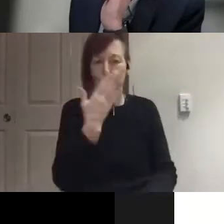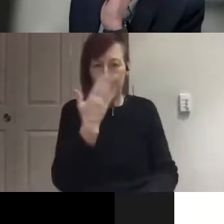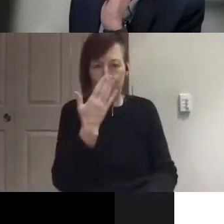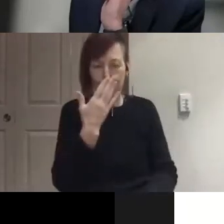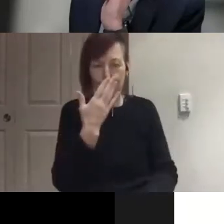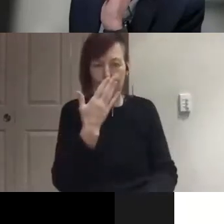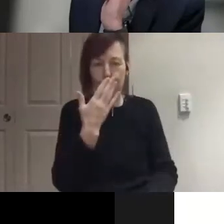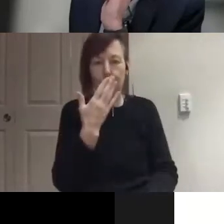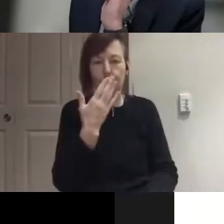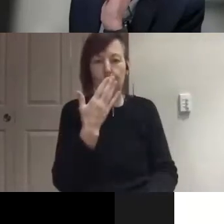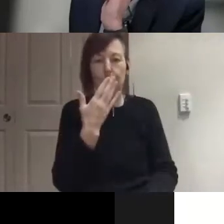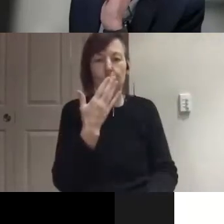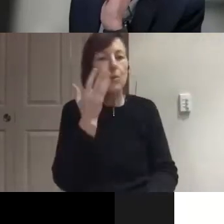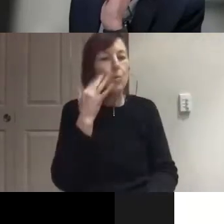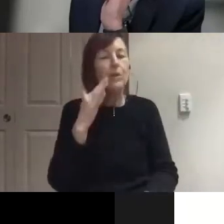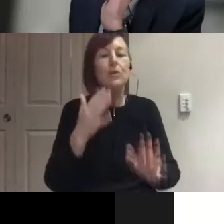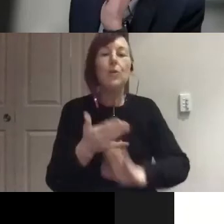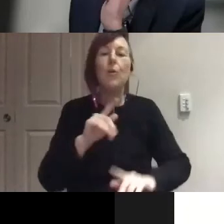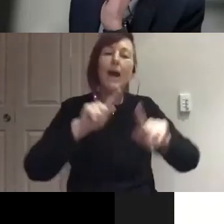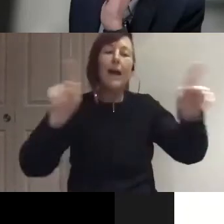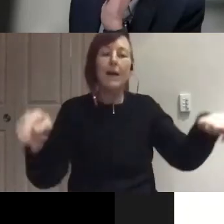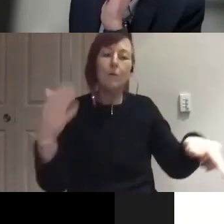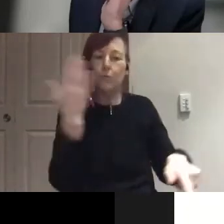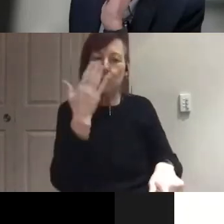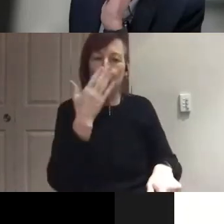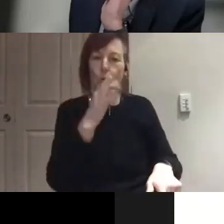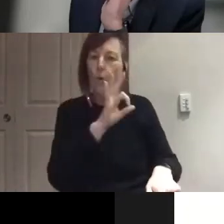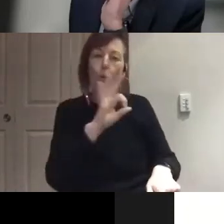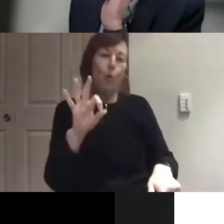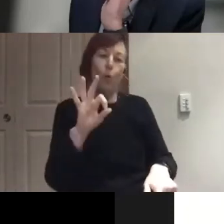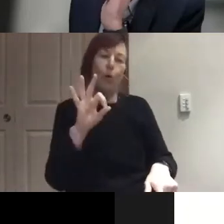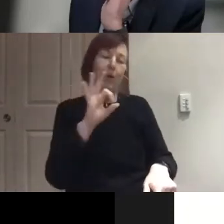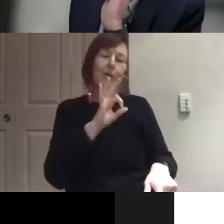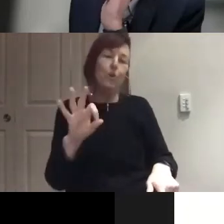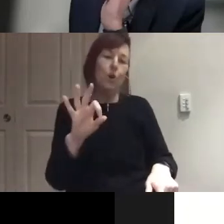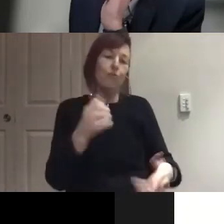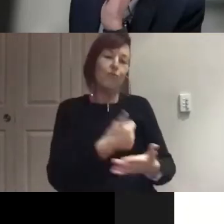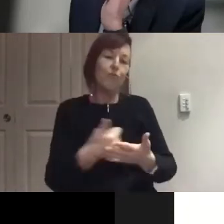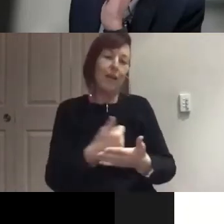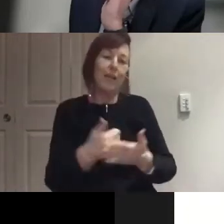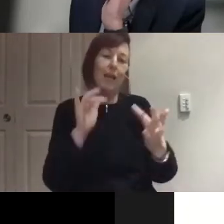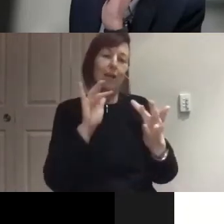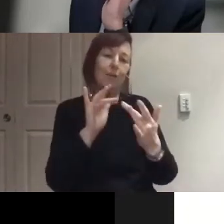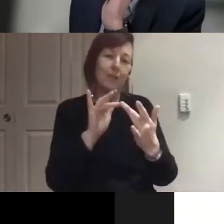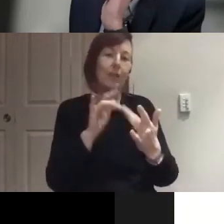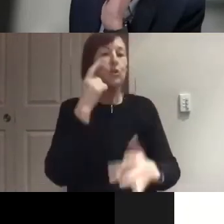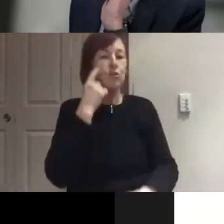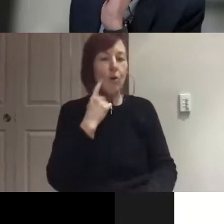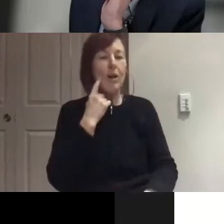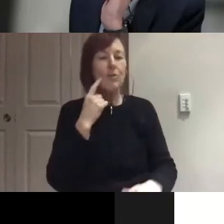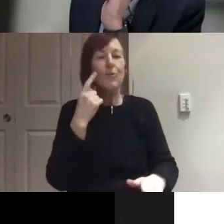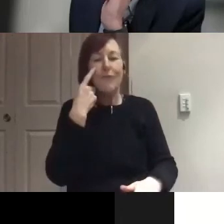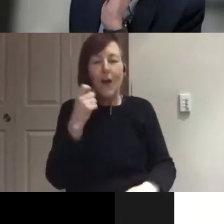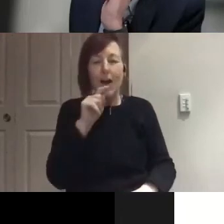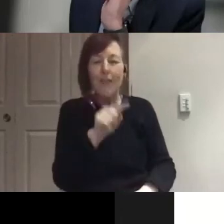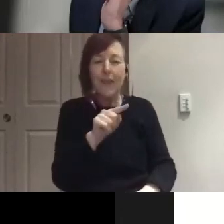but are not picked up within a school group. So it's a difficult problem, but we are trying to address that. Now, there are some